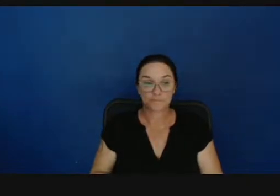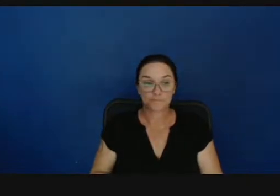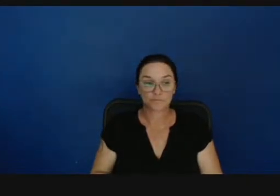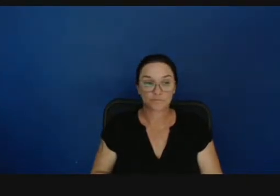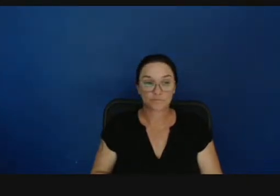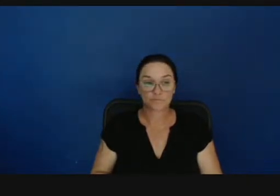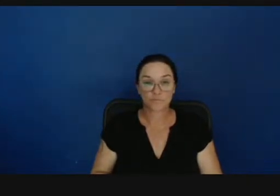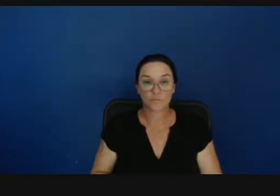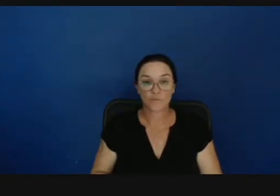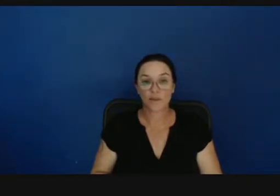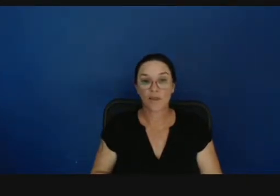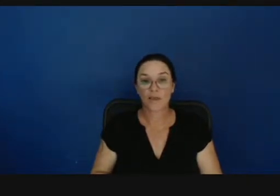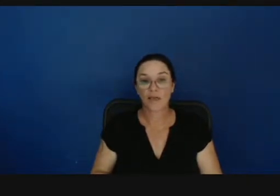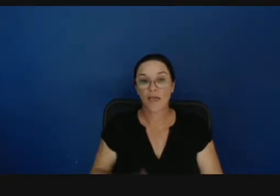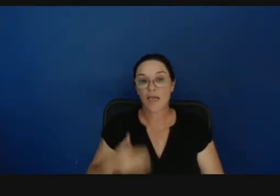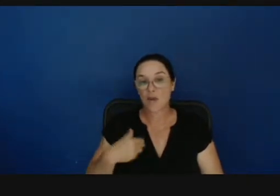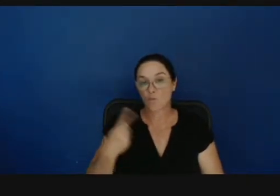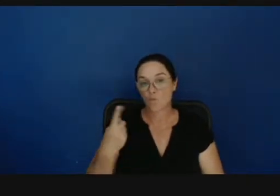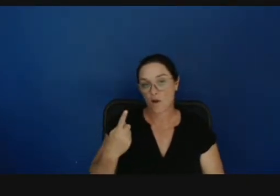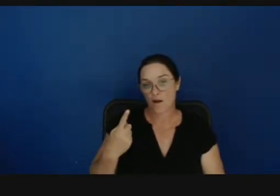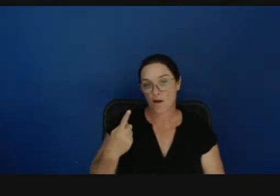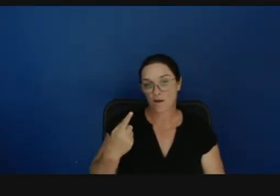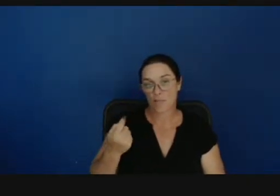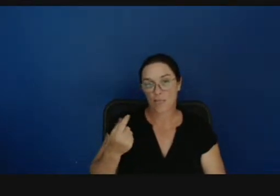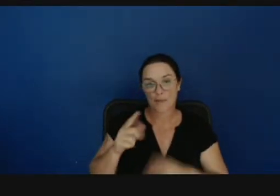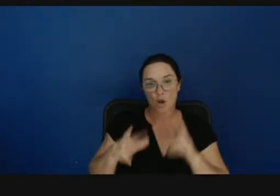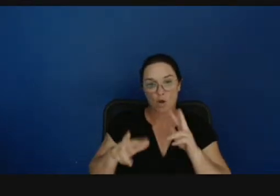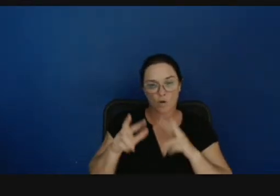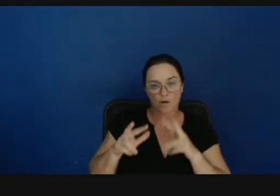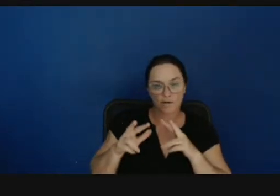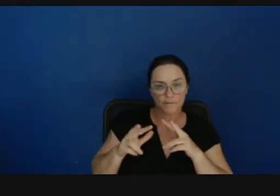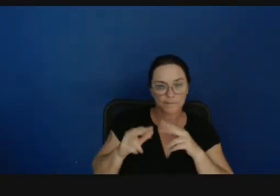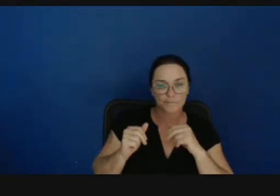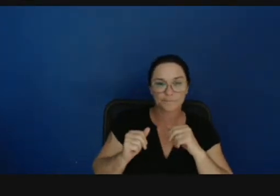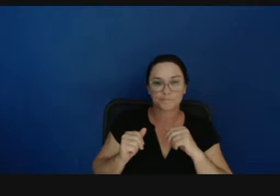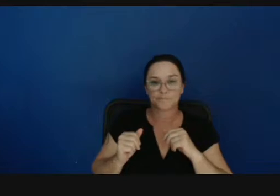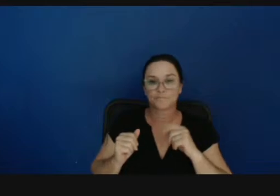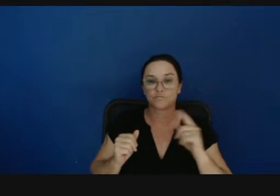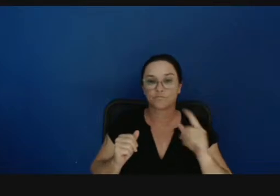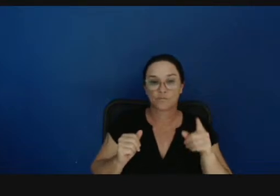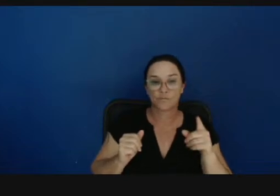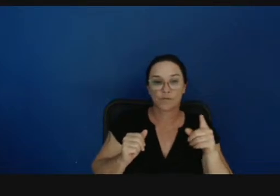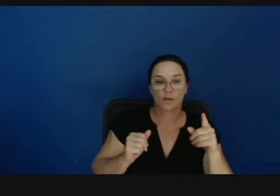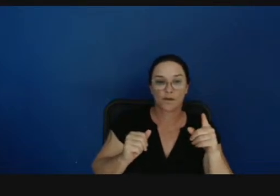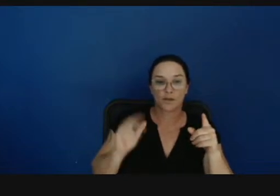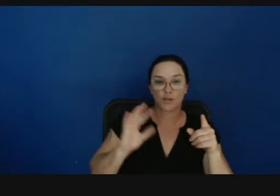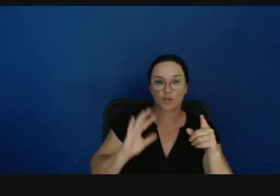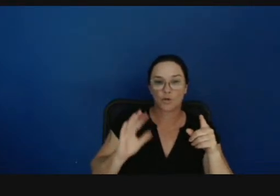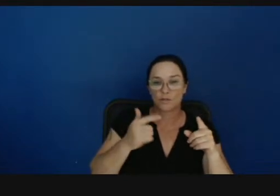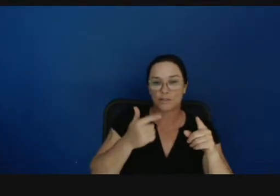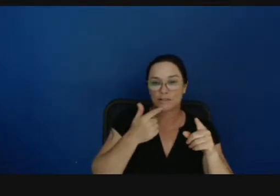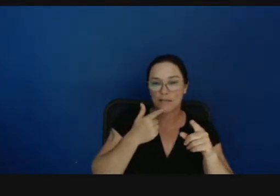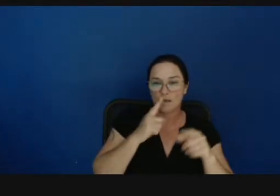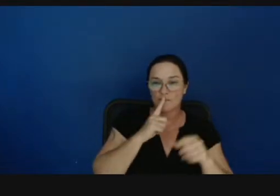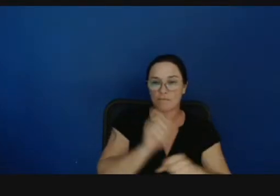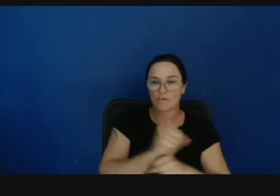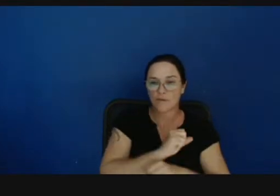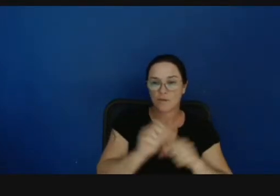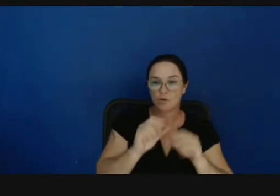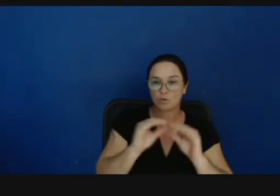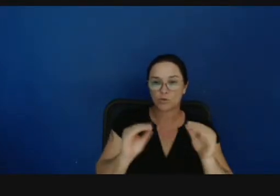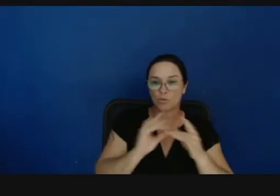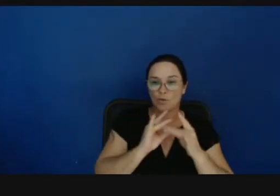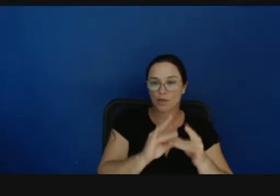Oh, I did have one. It came in kind of awkward here. So they used to say certain there was no correlation between Mauna